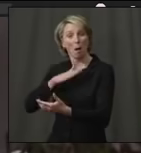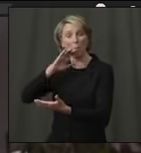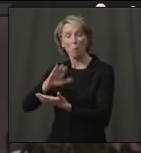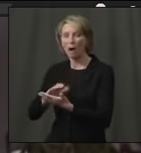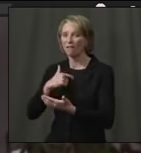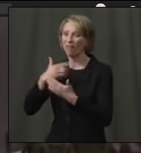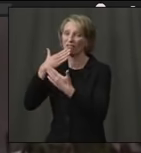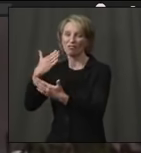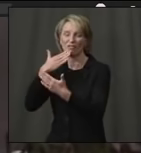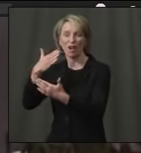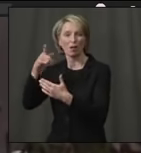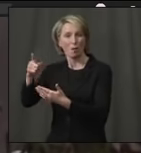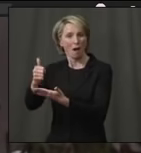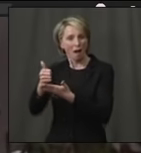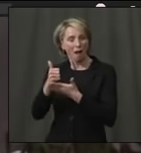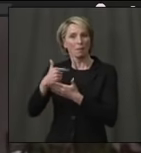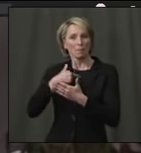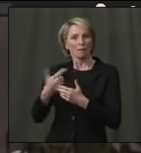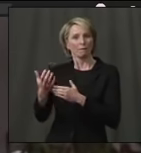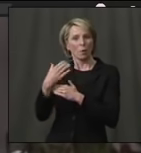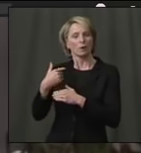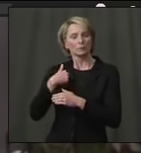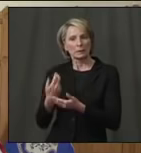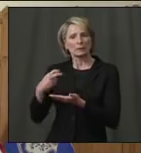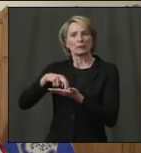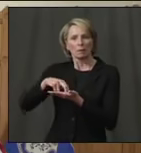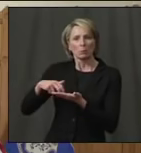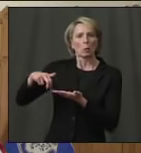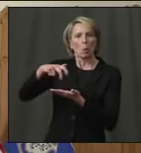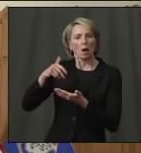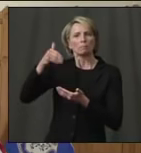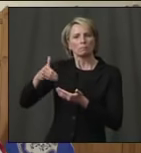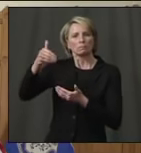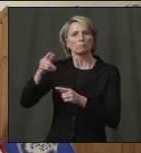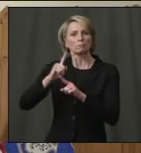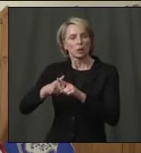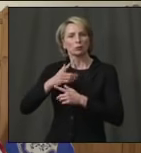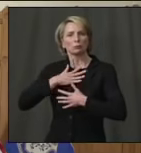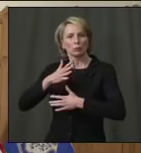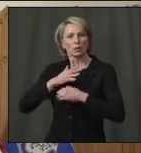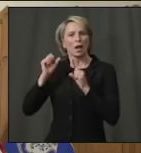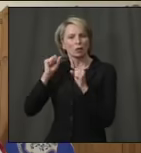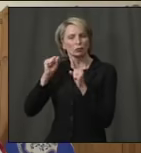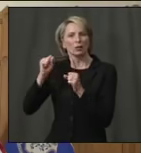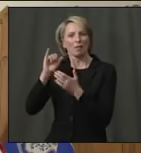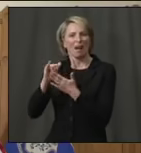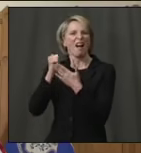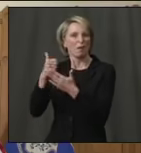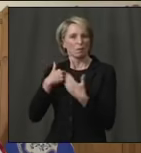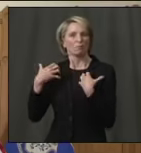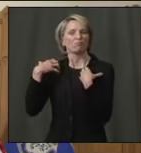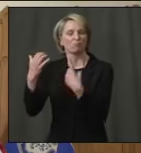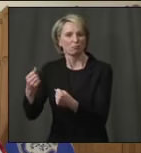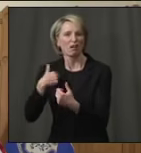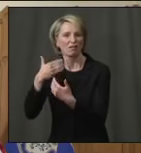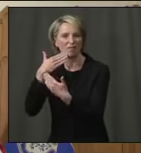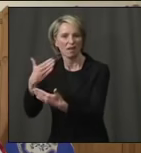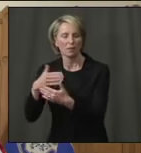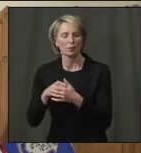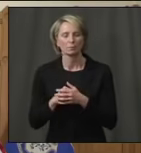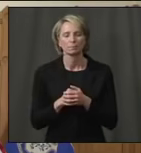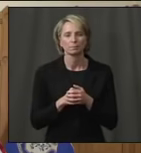So thank you for the question. Absolutely. Thank you, Mr. Marconi. Mr. Governor, I have a question in regards to